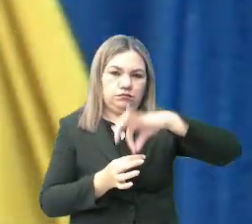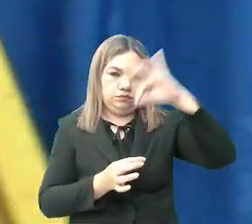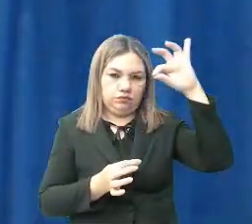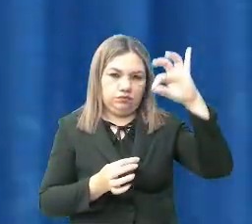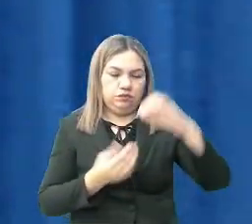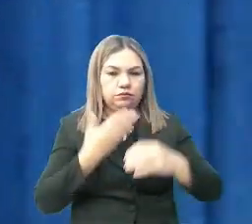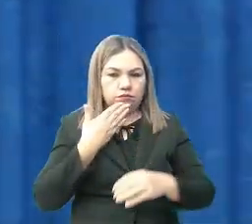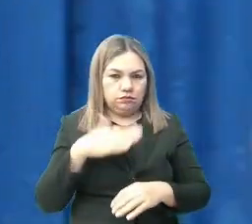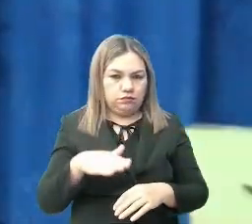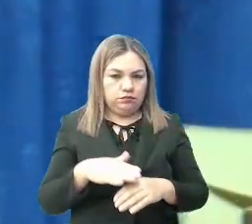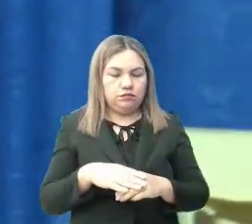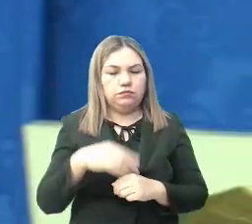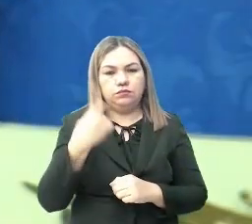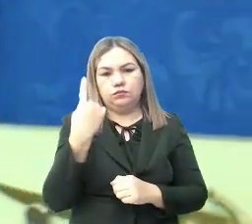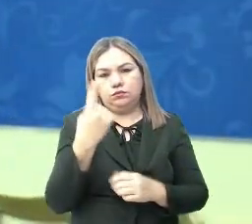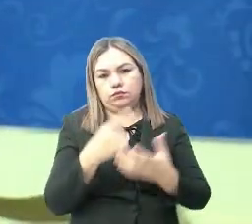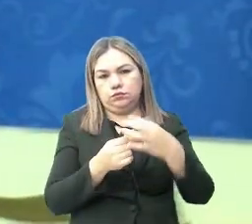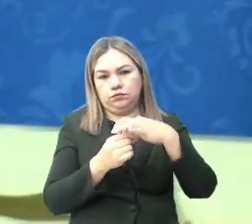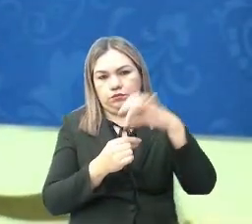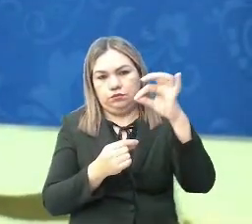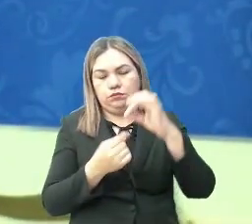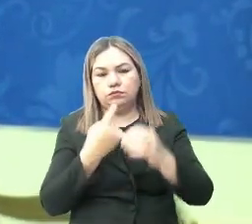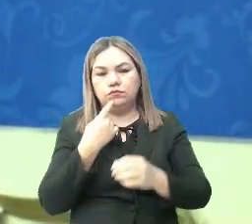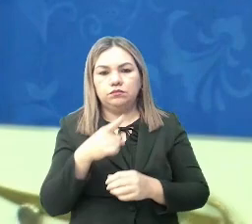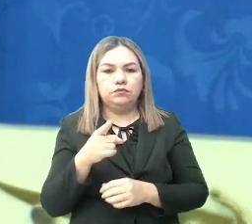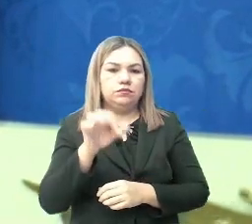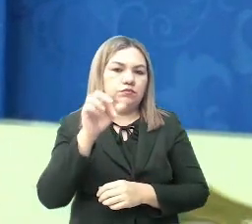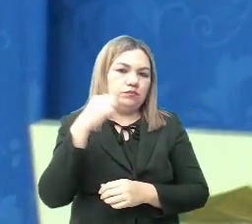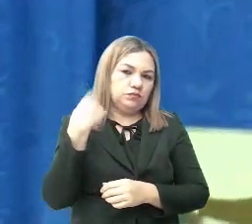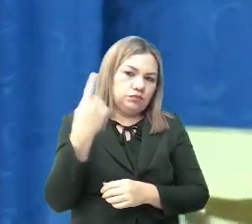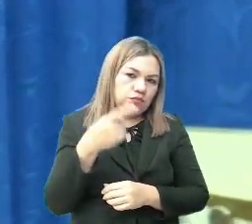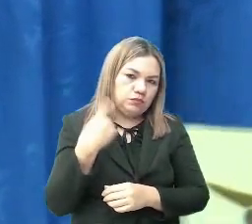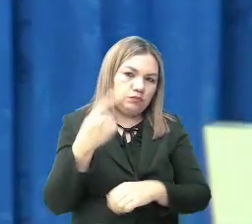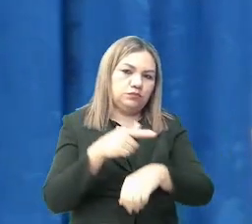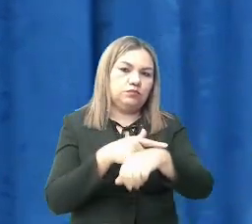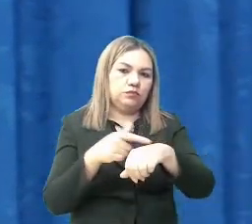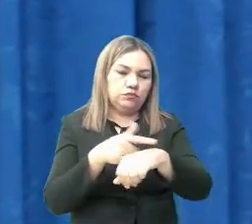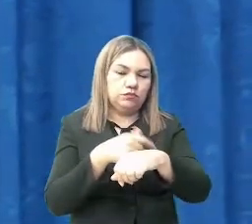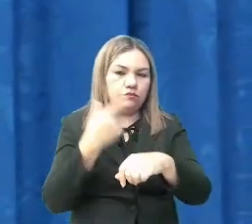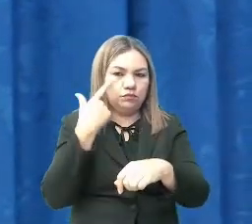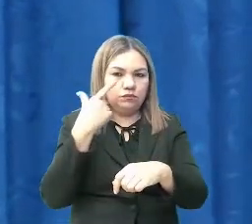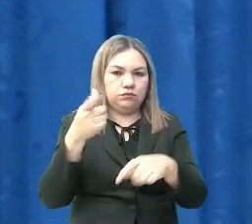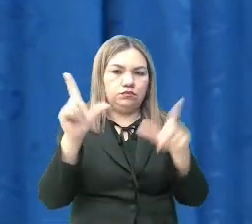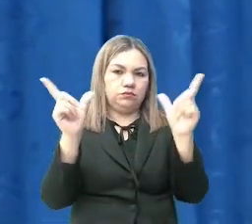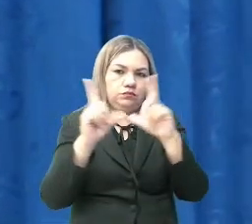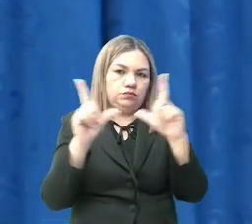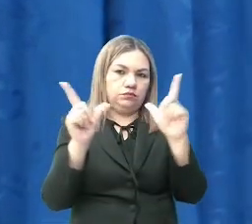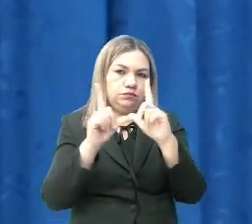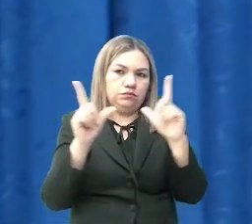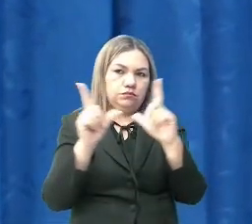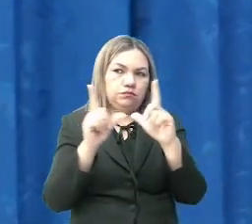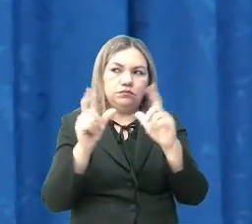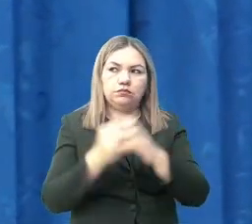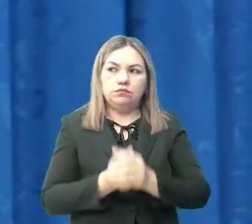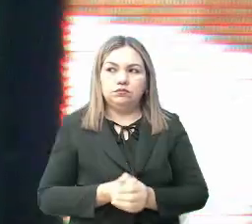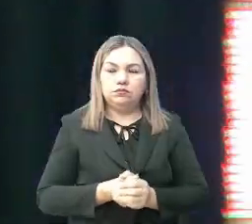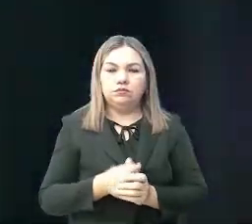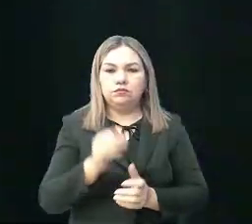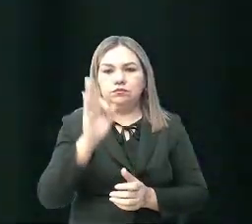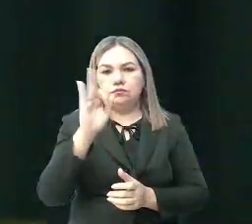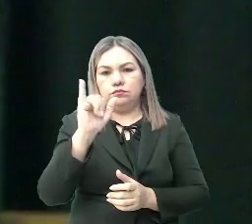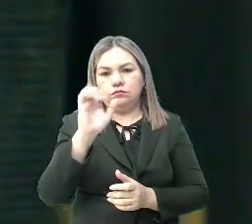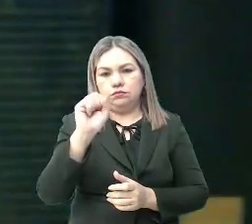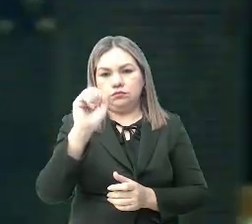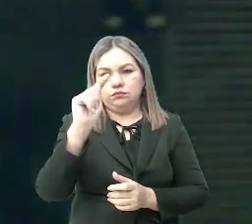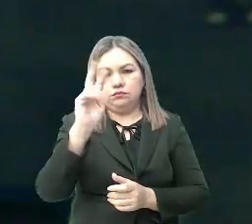spirit. And this spirit makes you be a distracted person. You keep on seeing television